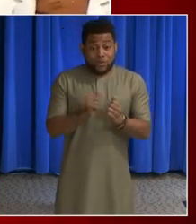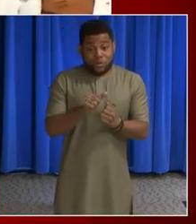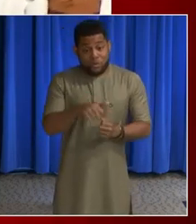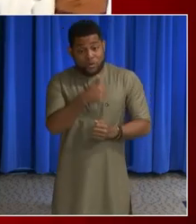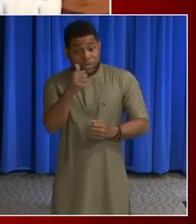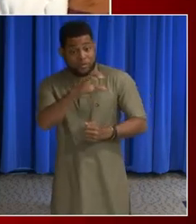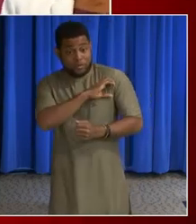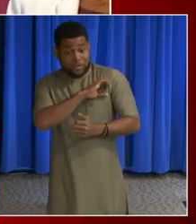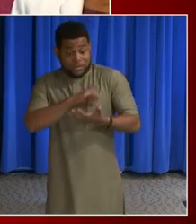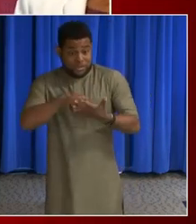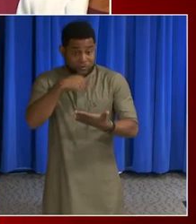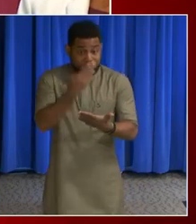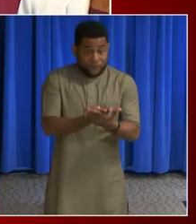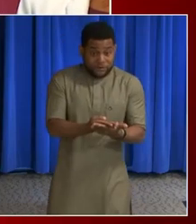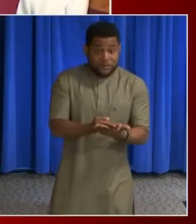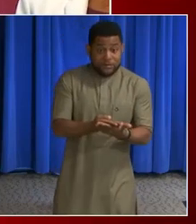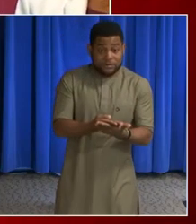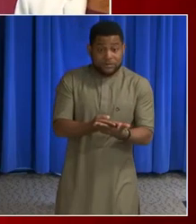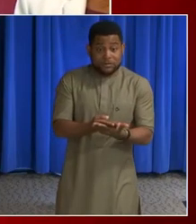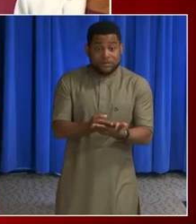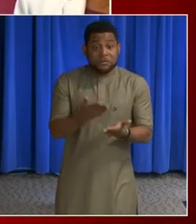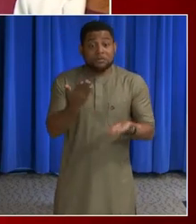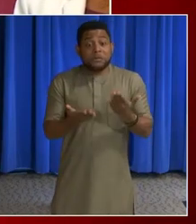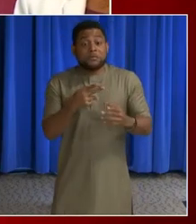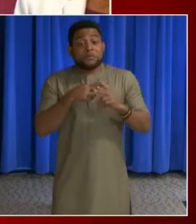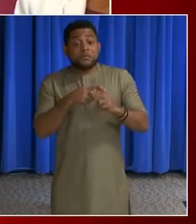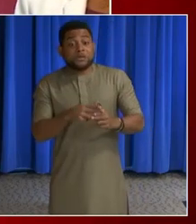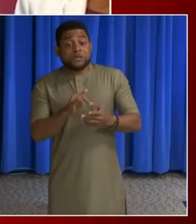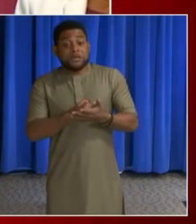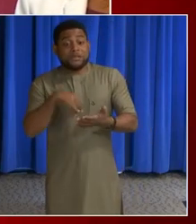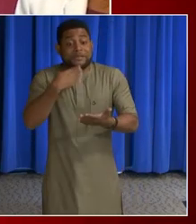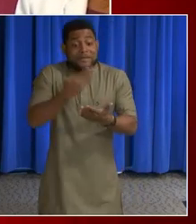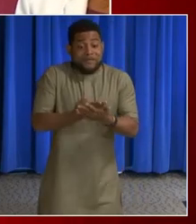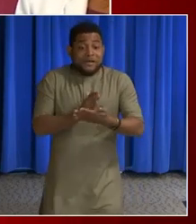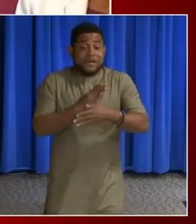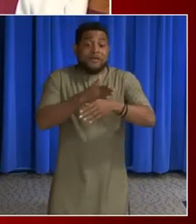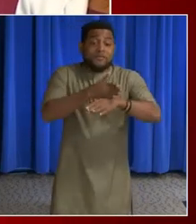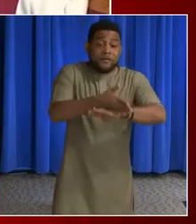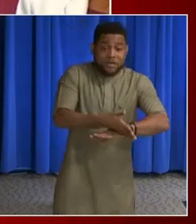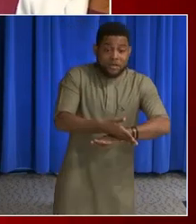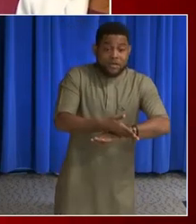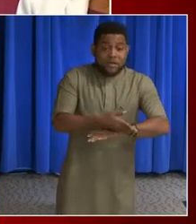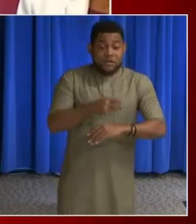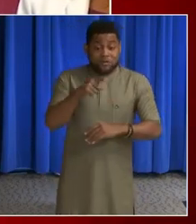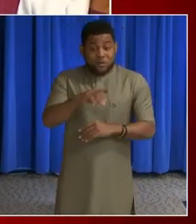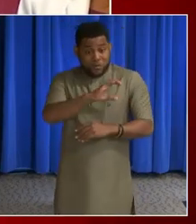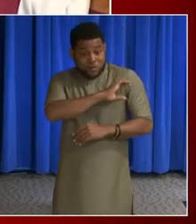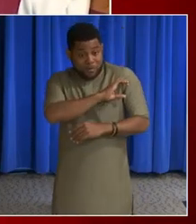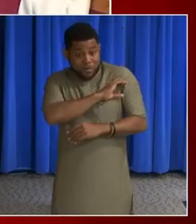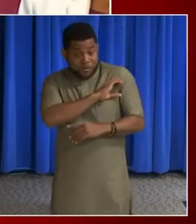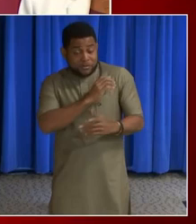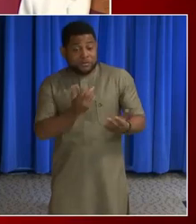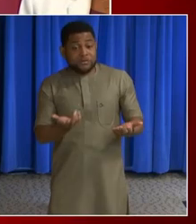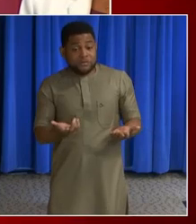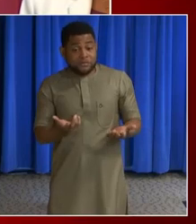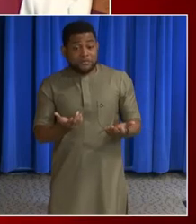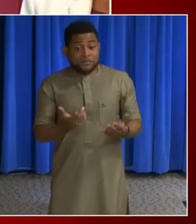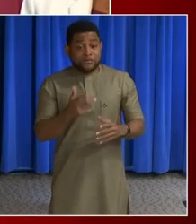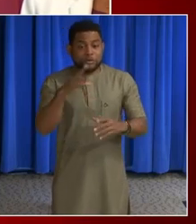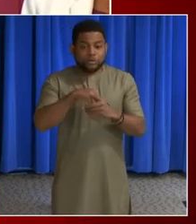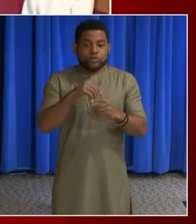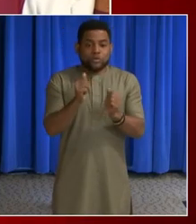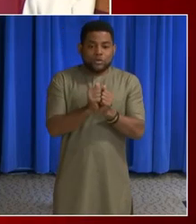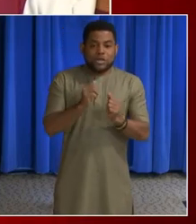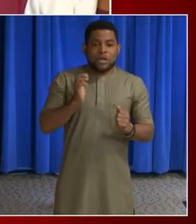who arrived, I think it may have been mentioned at some point, who arrived afterwards. After. Those officers, body-worn camera, as part of the law and part of normal,